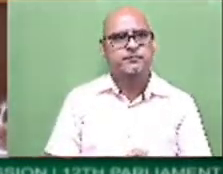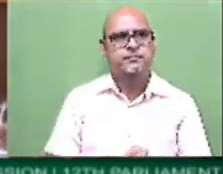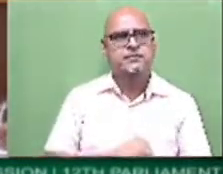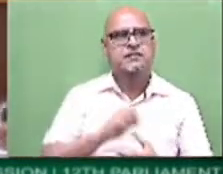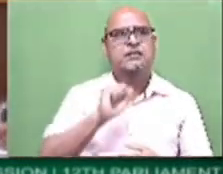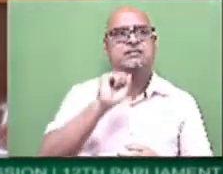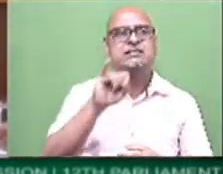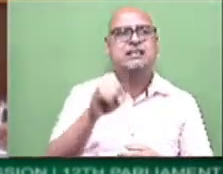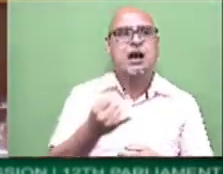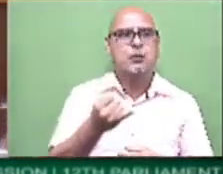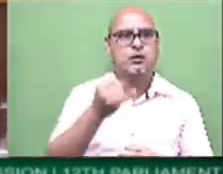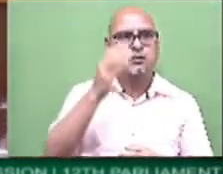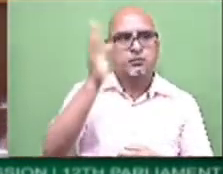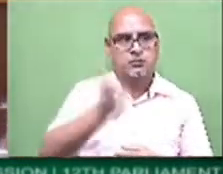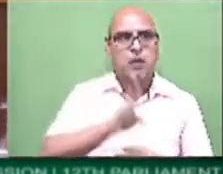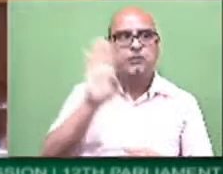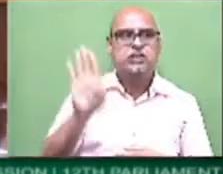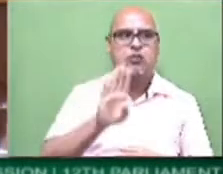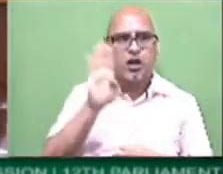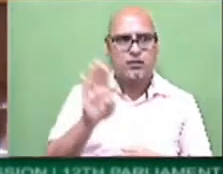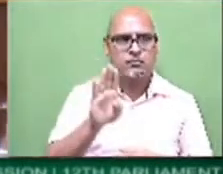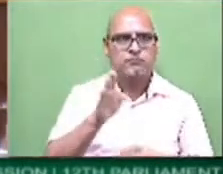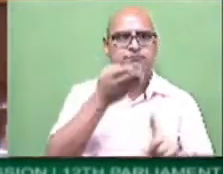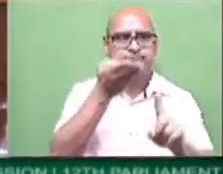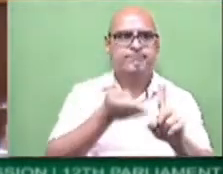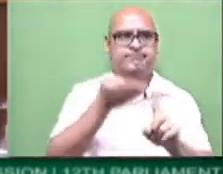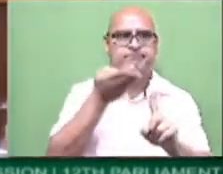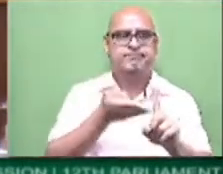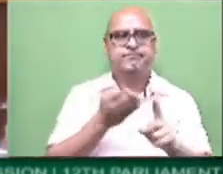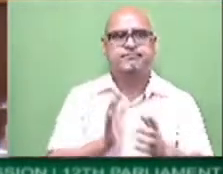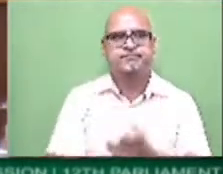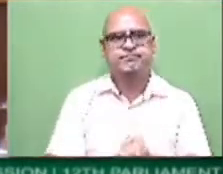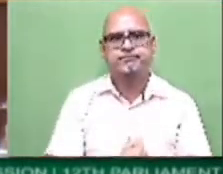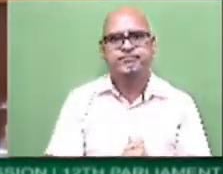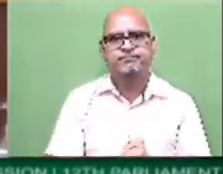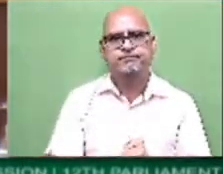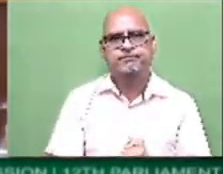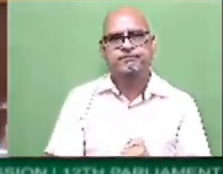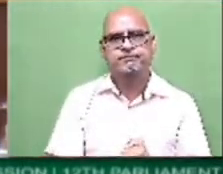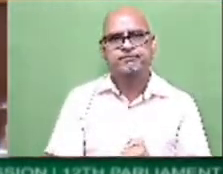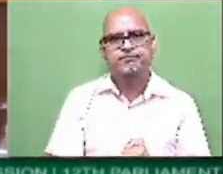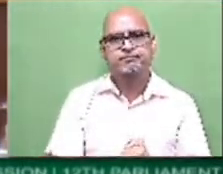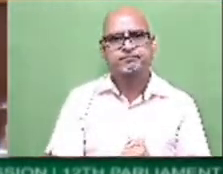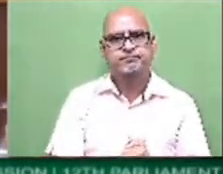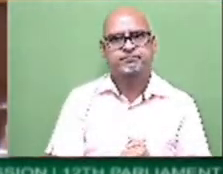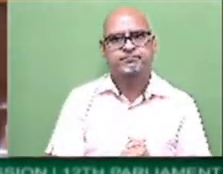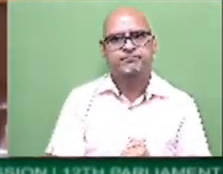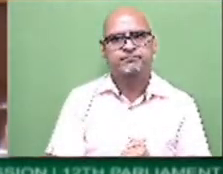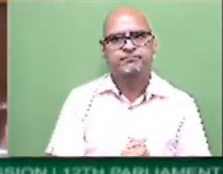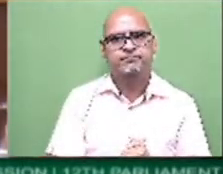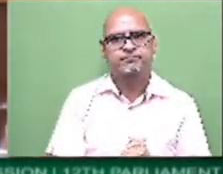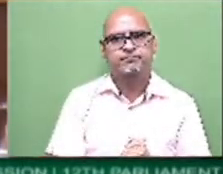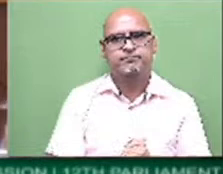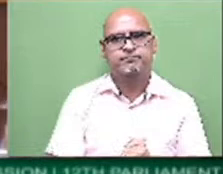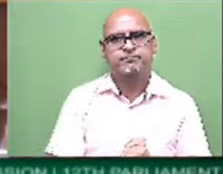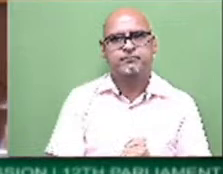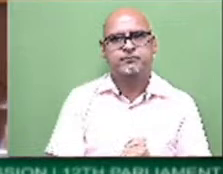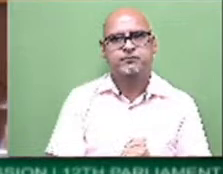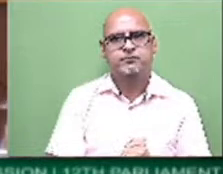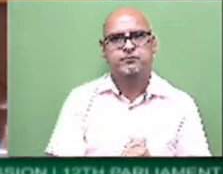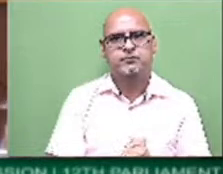him. I recognize that he does have a little difficulty in reincarnating himself, but I'm certain he